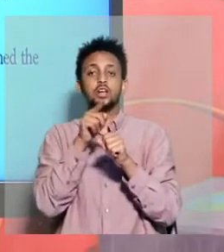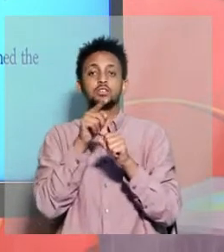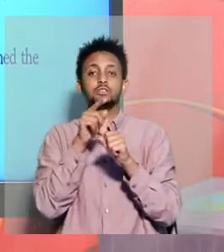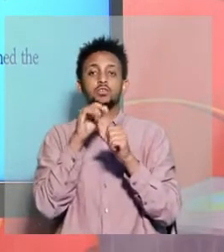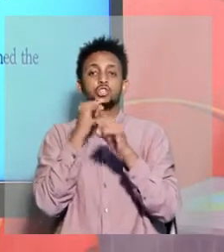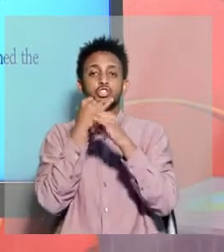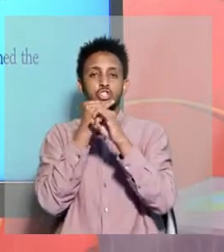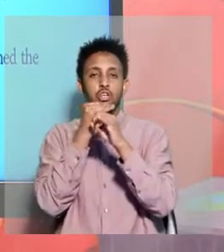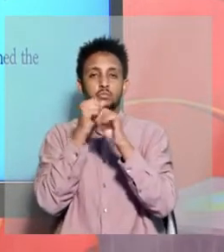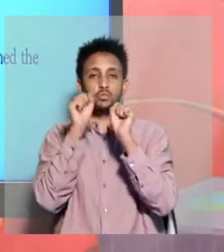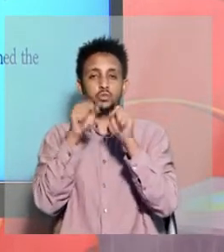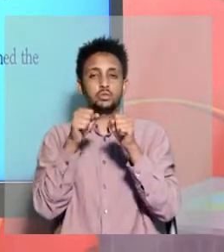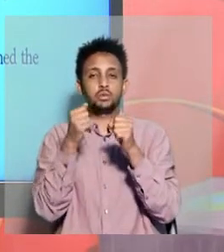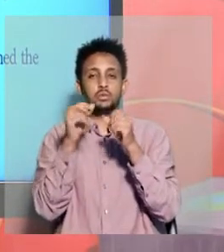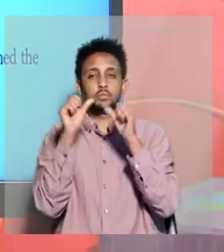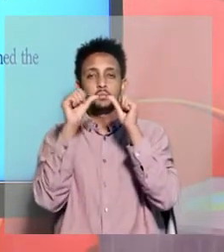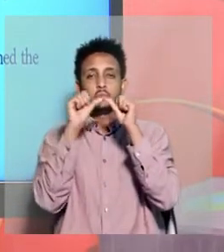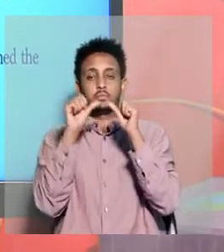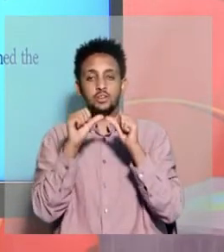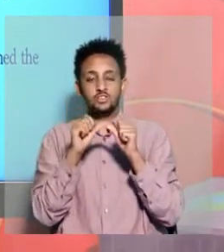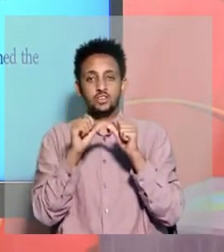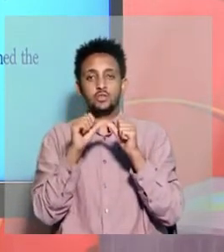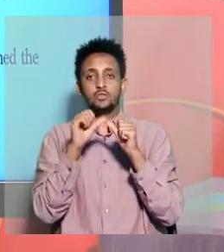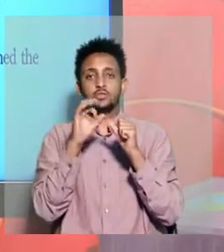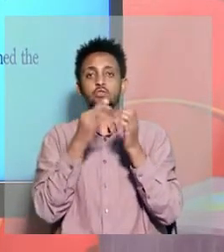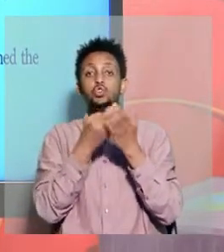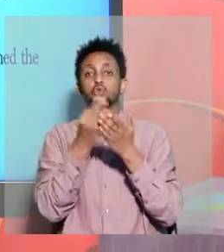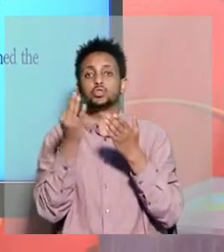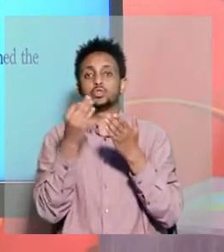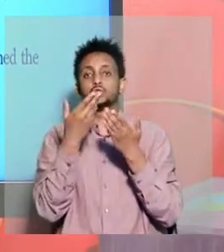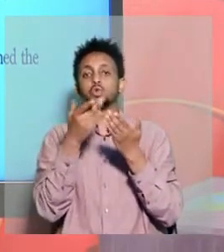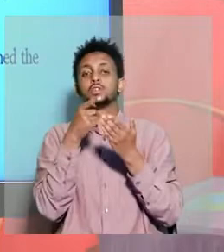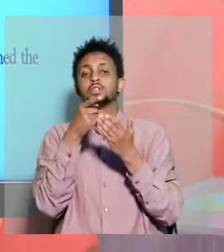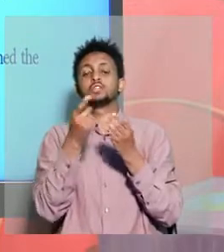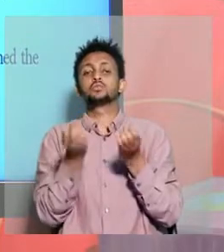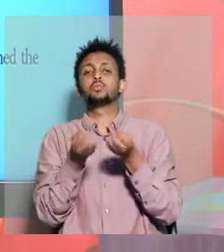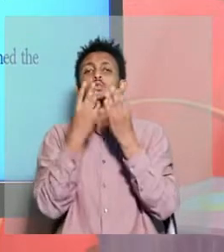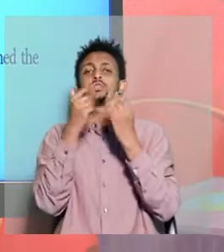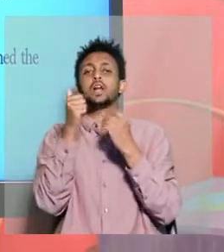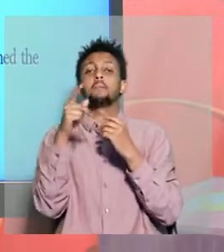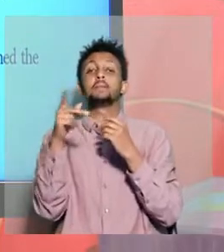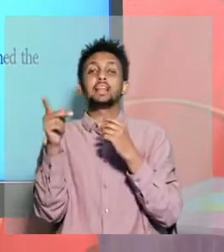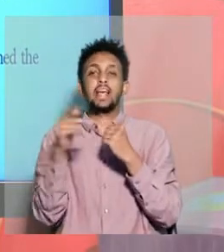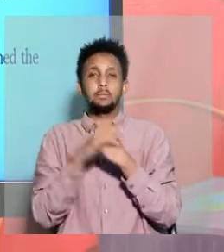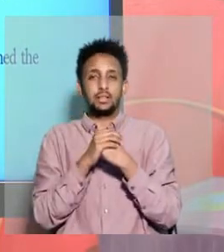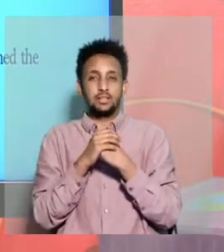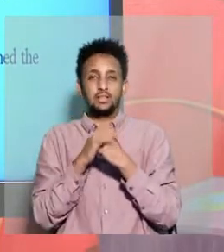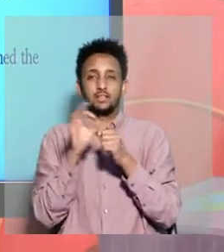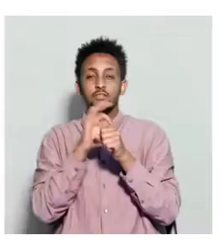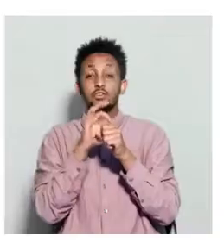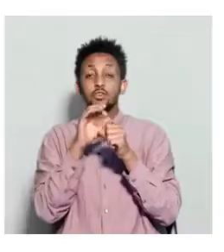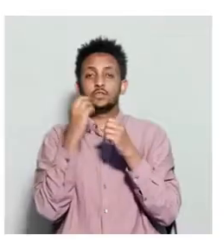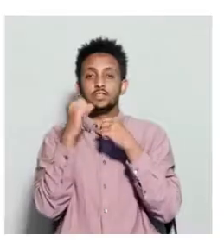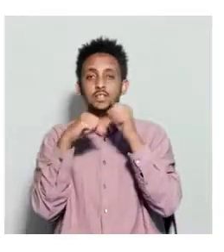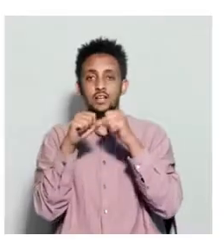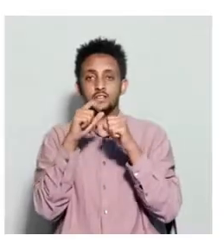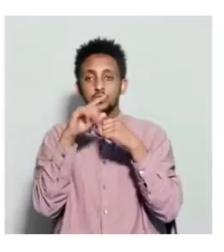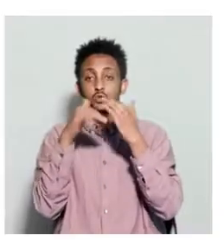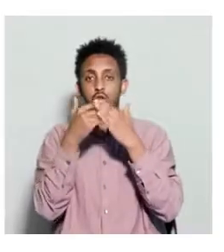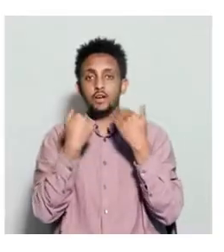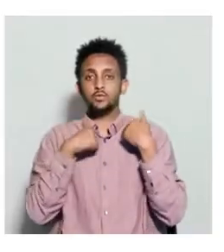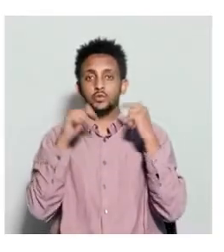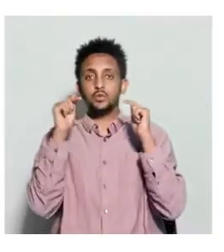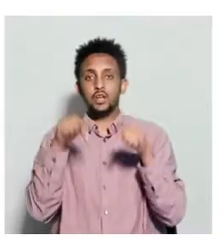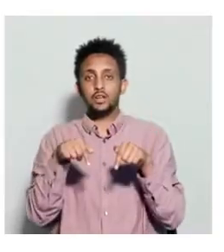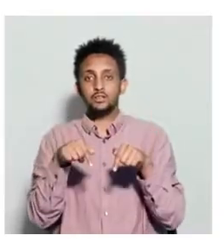for engineering, it's possible to measure speed of fluids. Okay, so that's the most applicable field of science. So this is all that I've